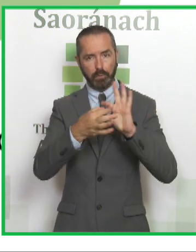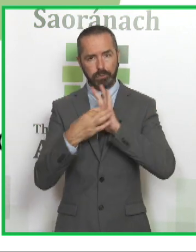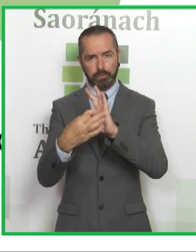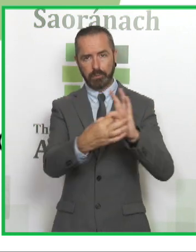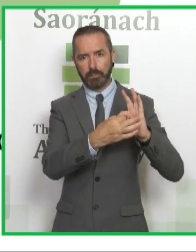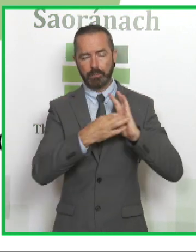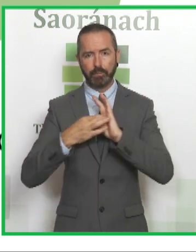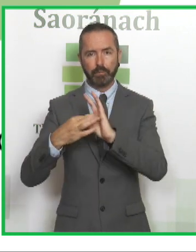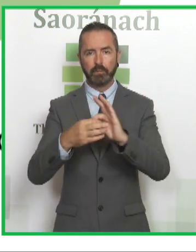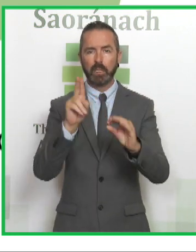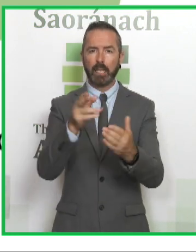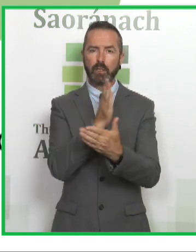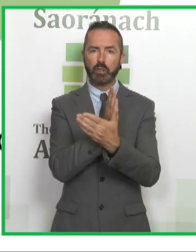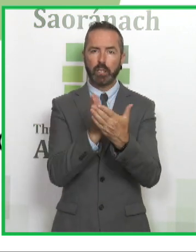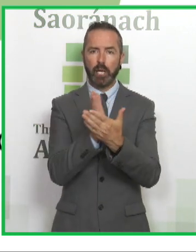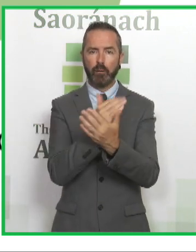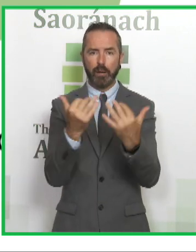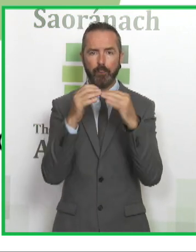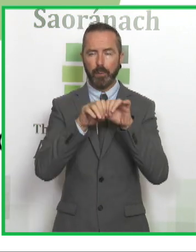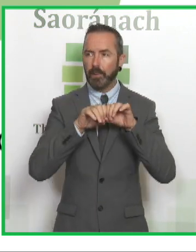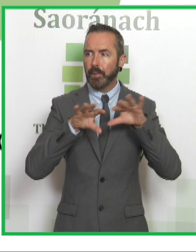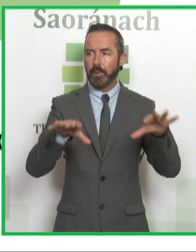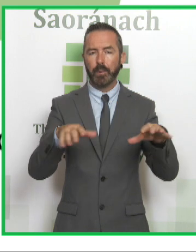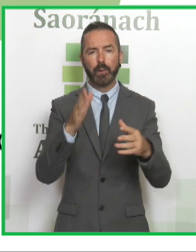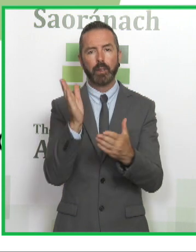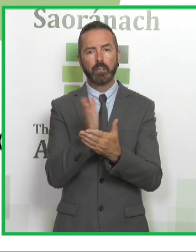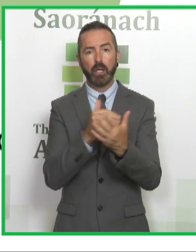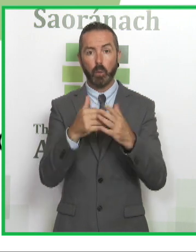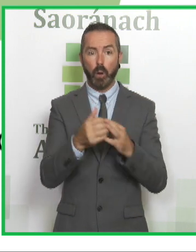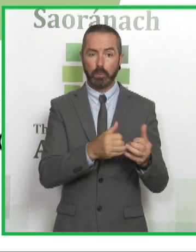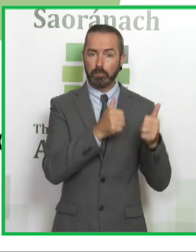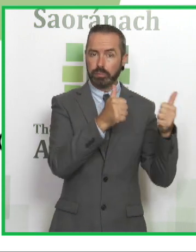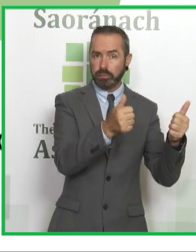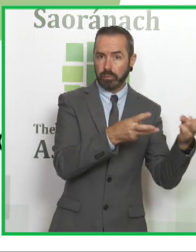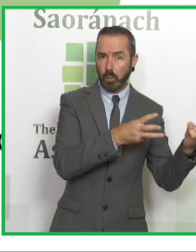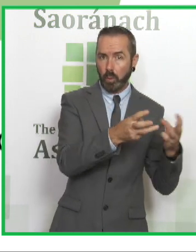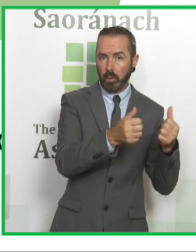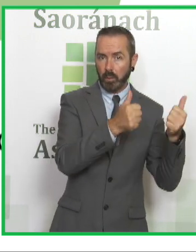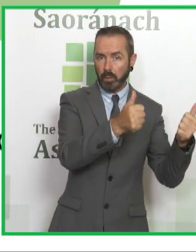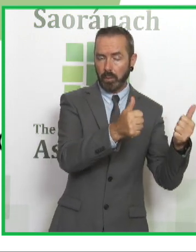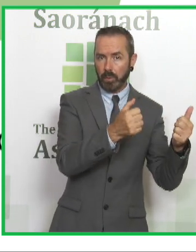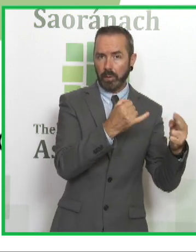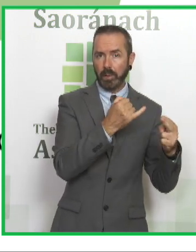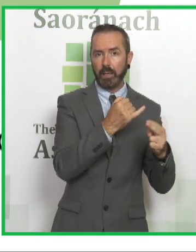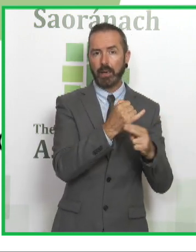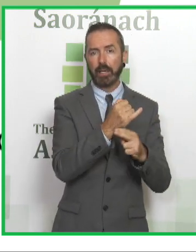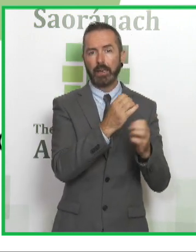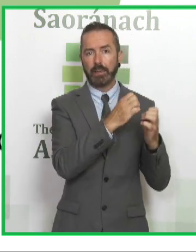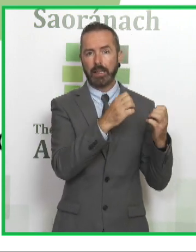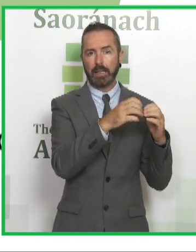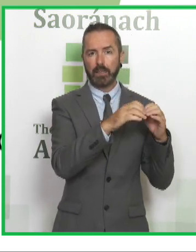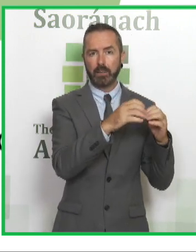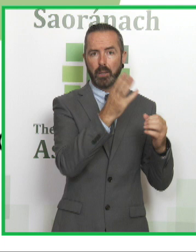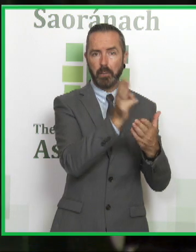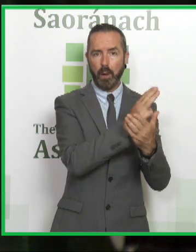collaboration, and we can share information, we can share what's working in each part of the